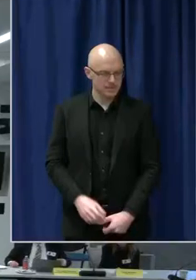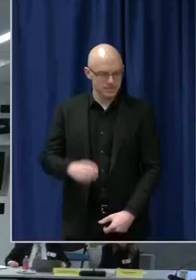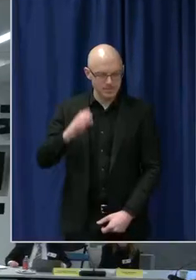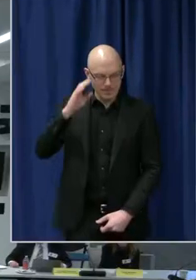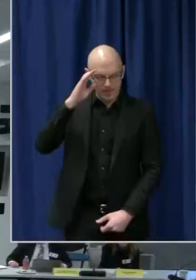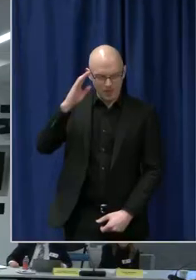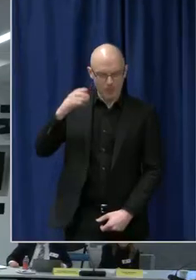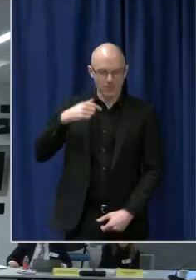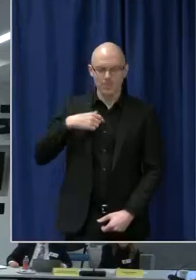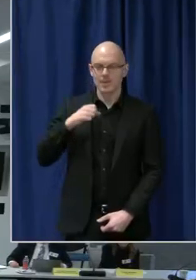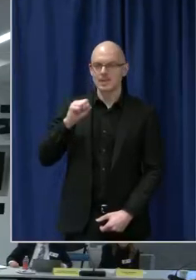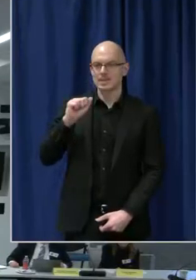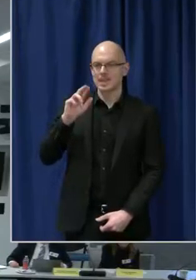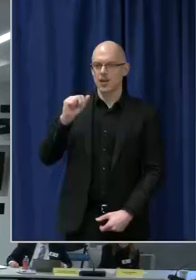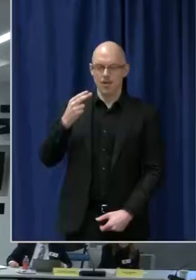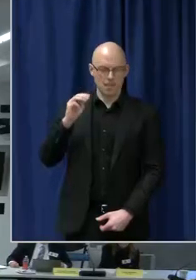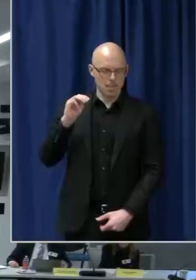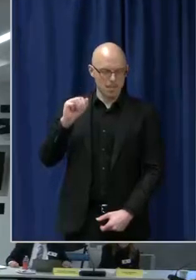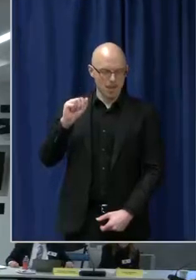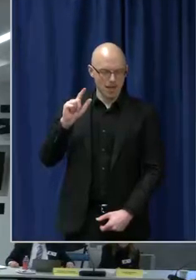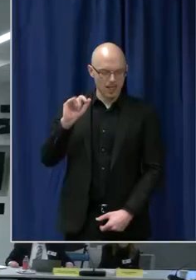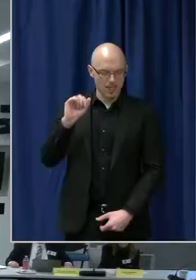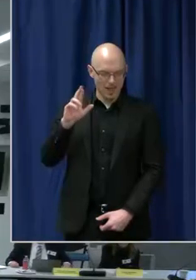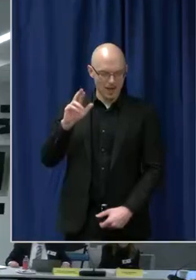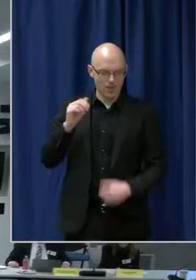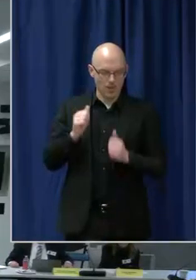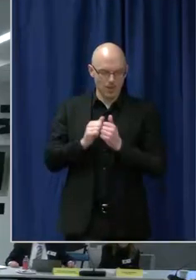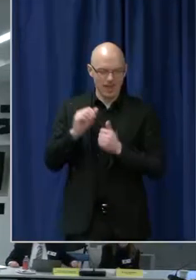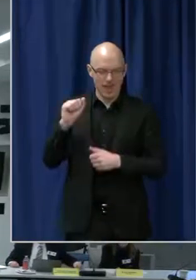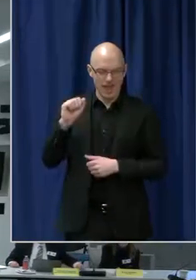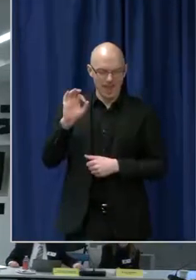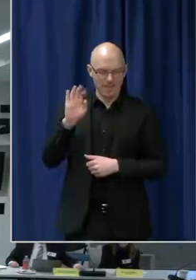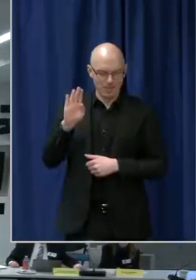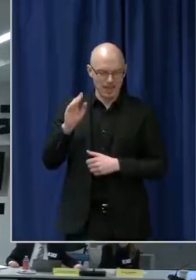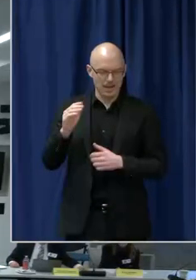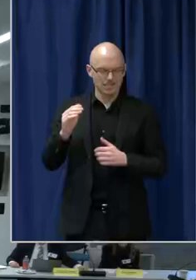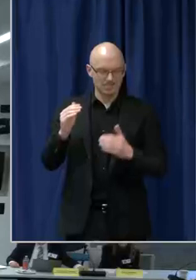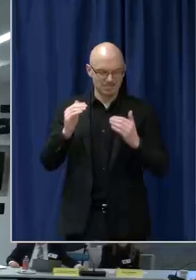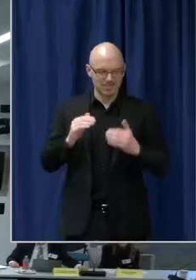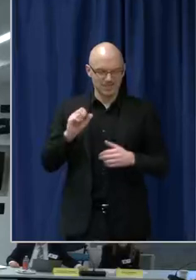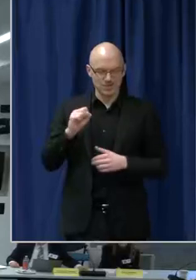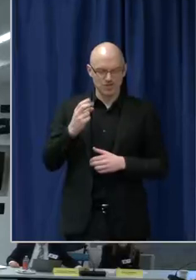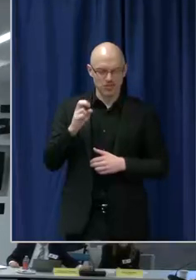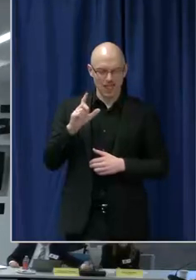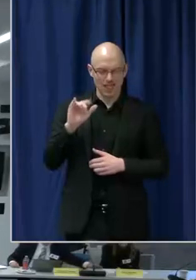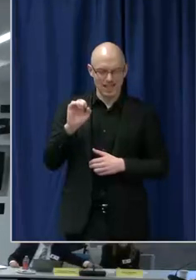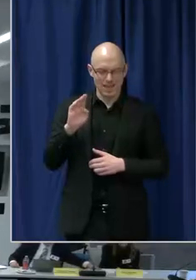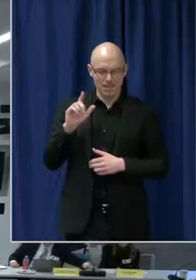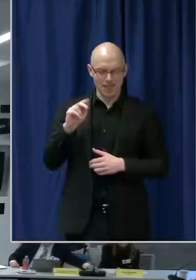Sarah Malaire with the American Foundation for the Blind. Shelley Blakeney, T-Mobile.